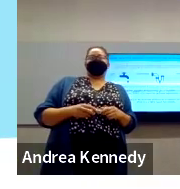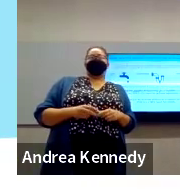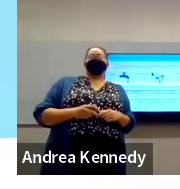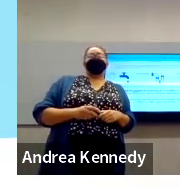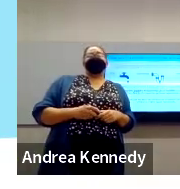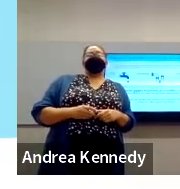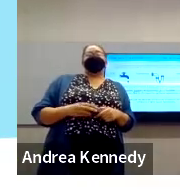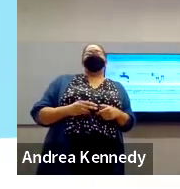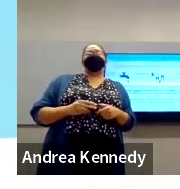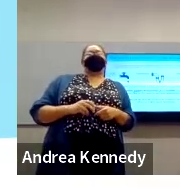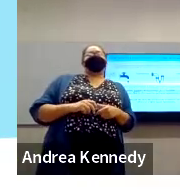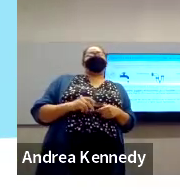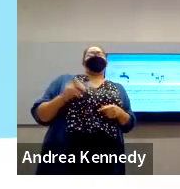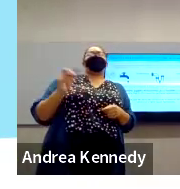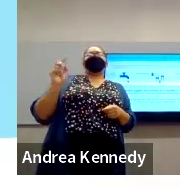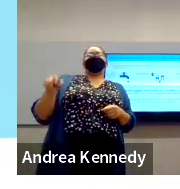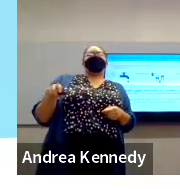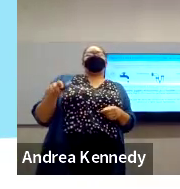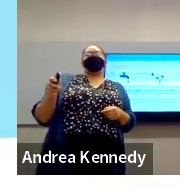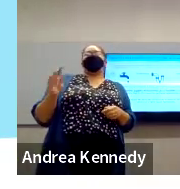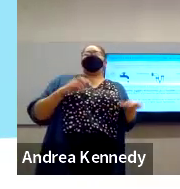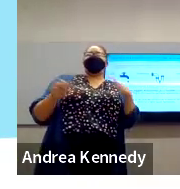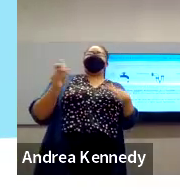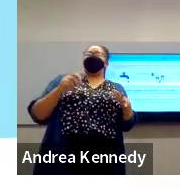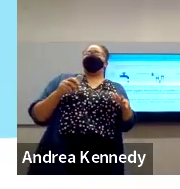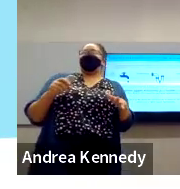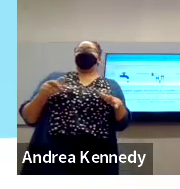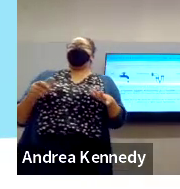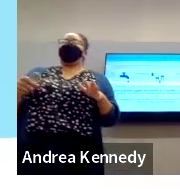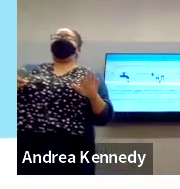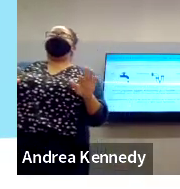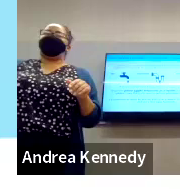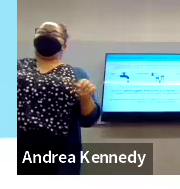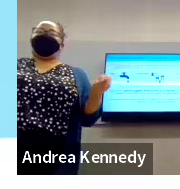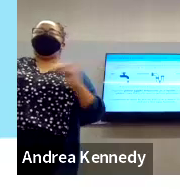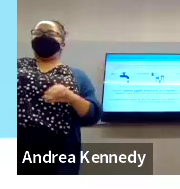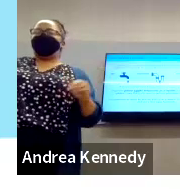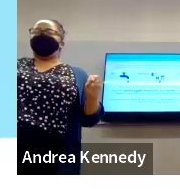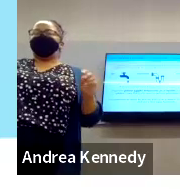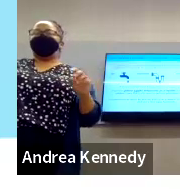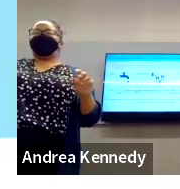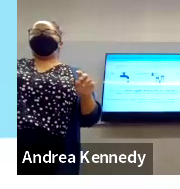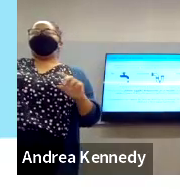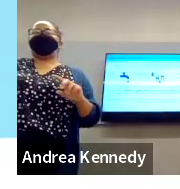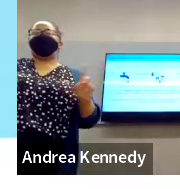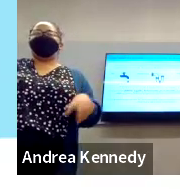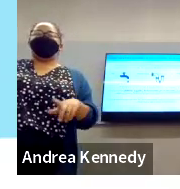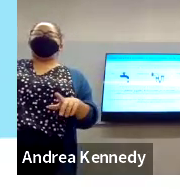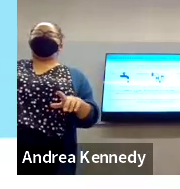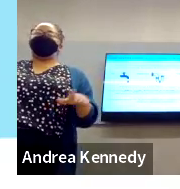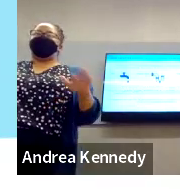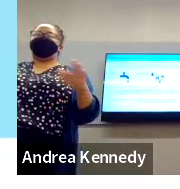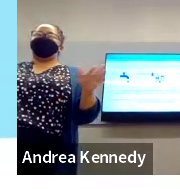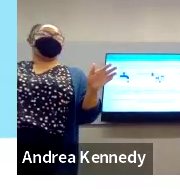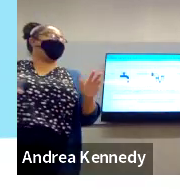I don't know. so let's, if you want to go into it a little bit more after, we can go after. I